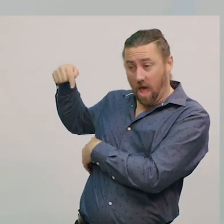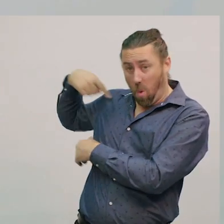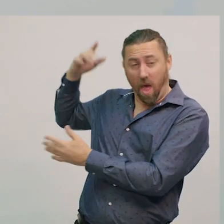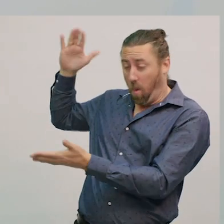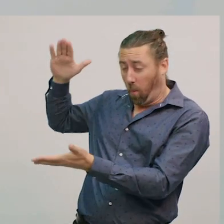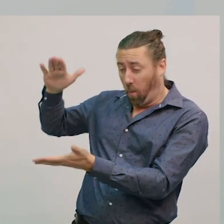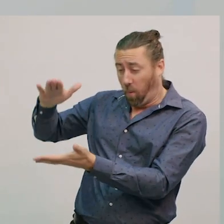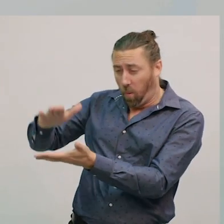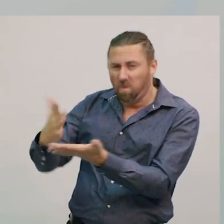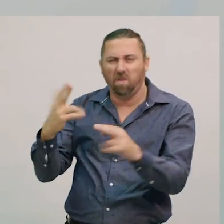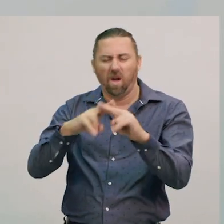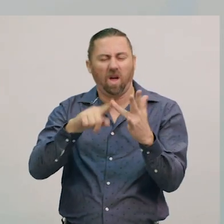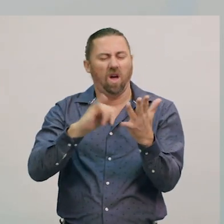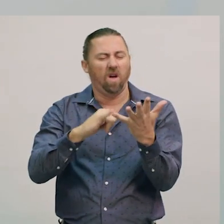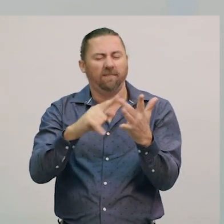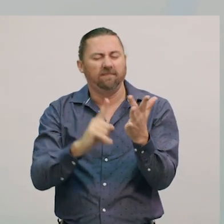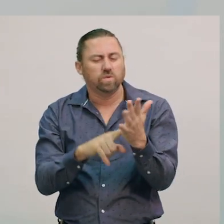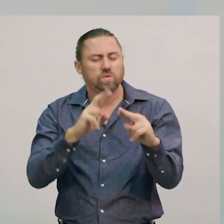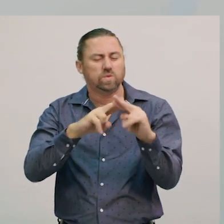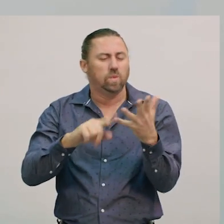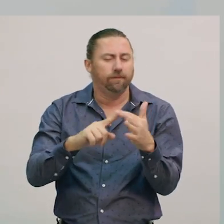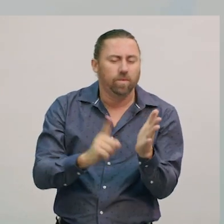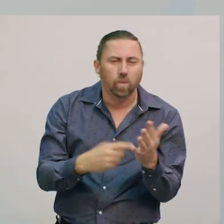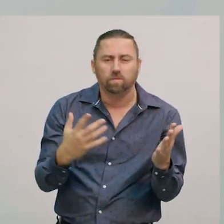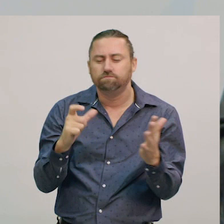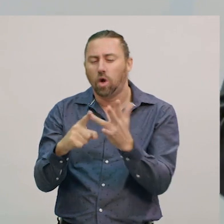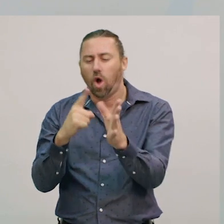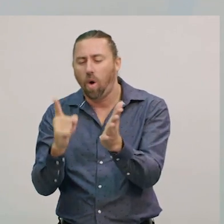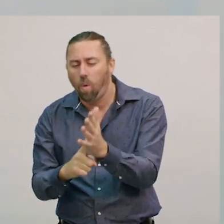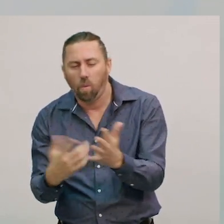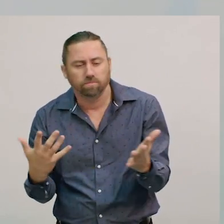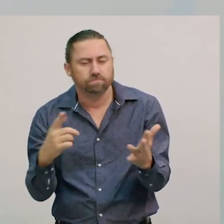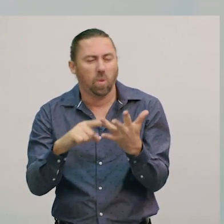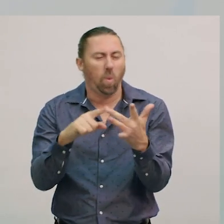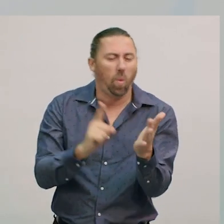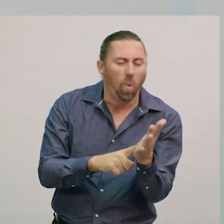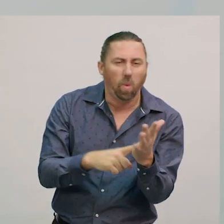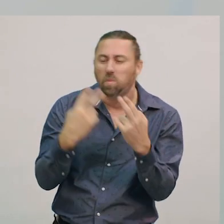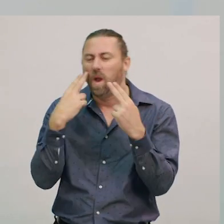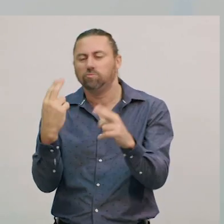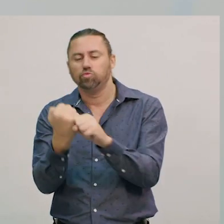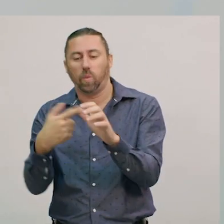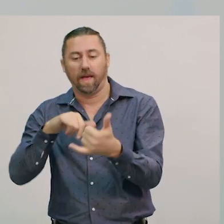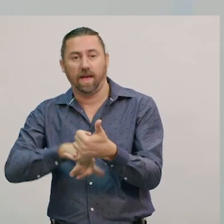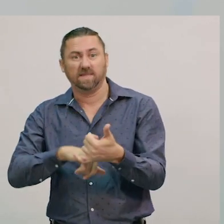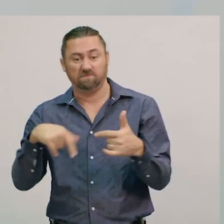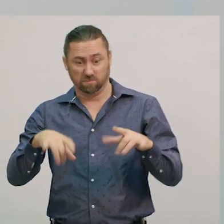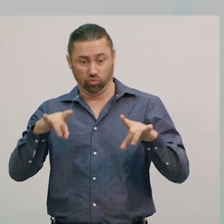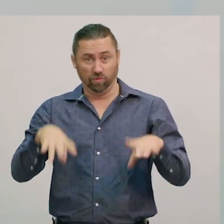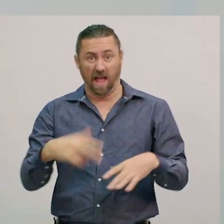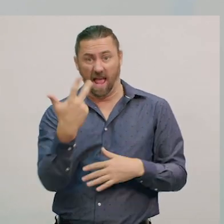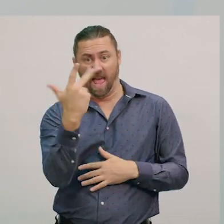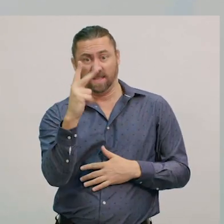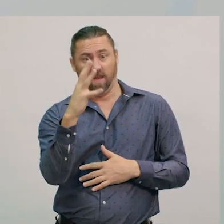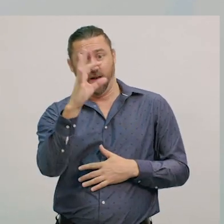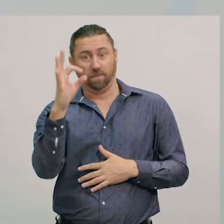These are our fossil fuels: coal, oil and natural gas. In Australia, about 85% of our electricity is